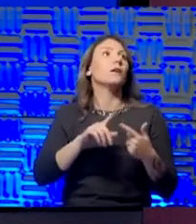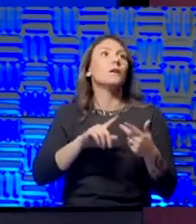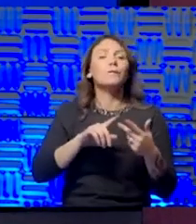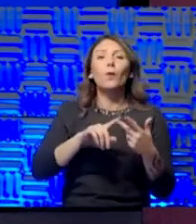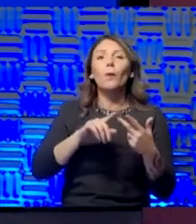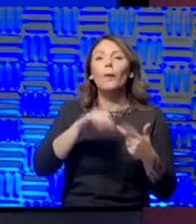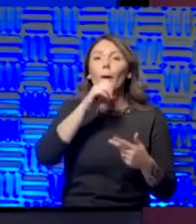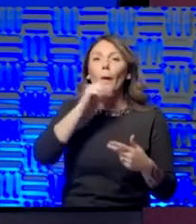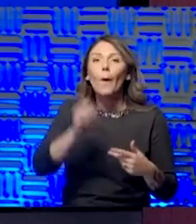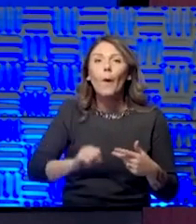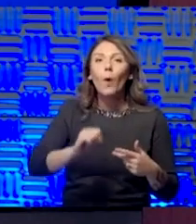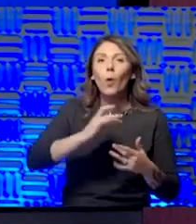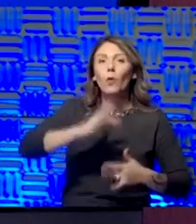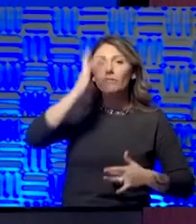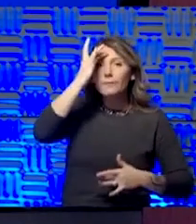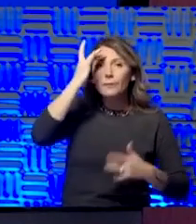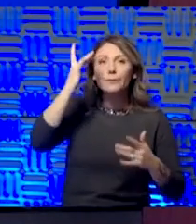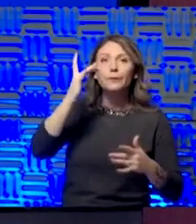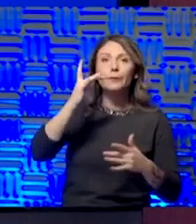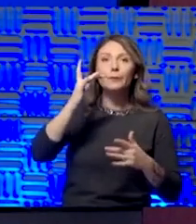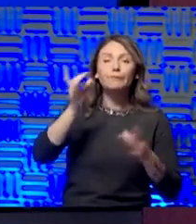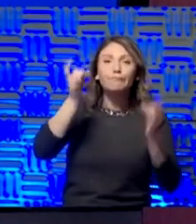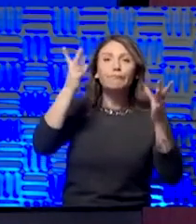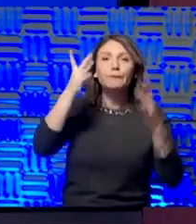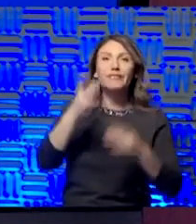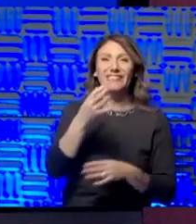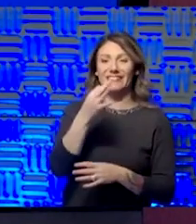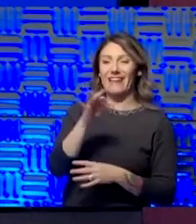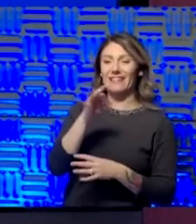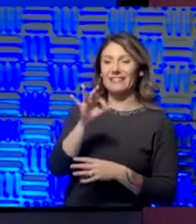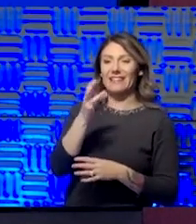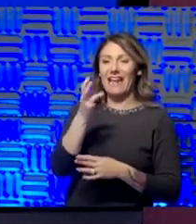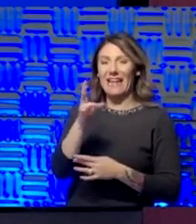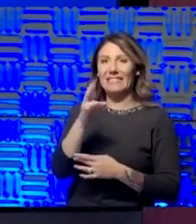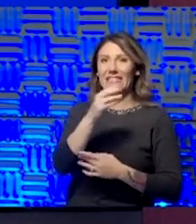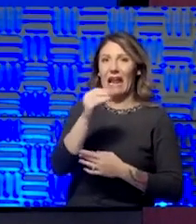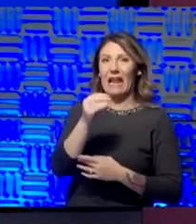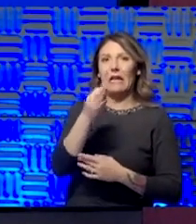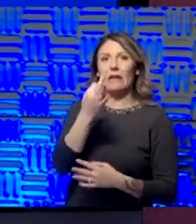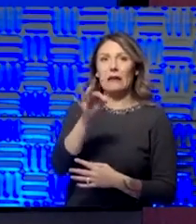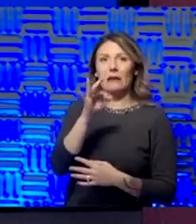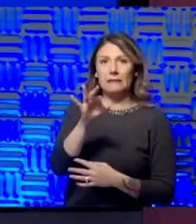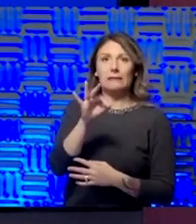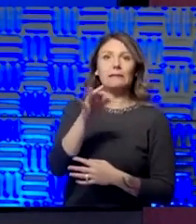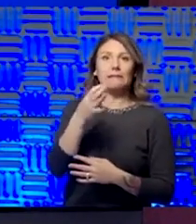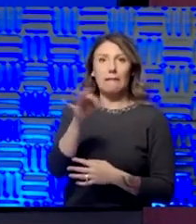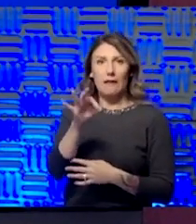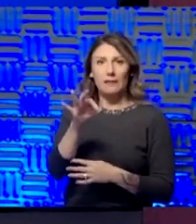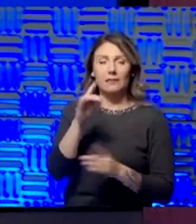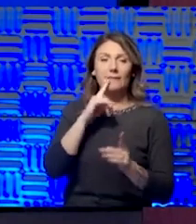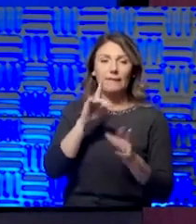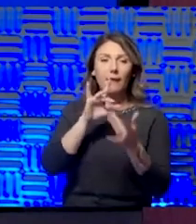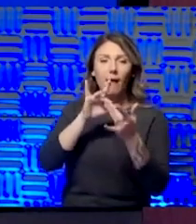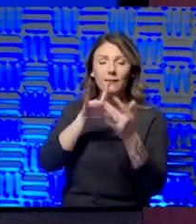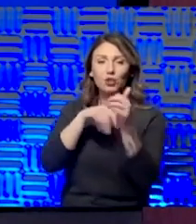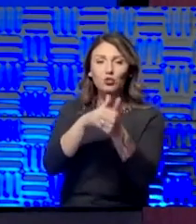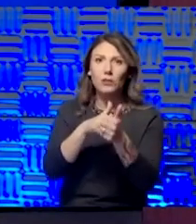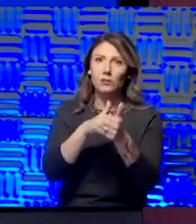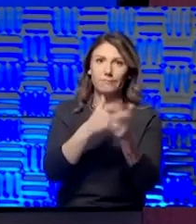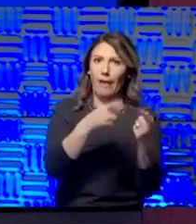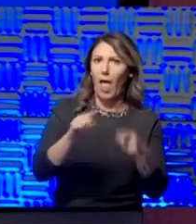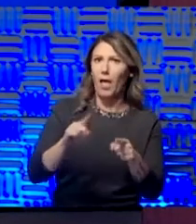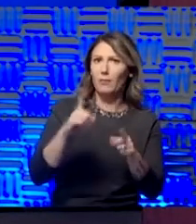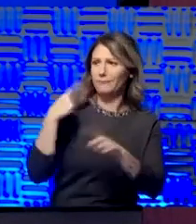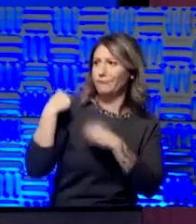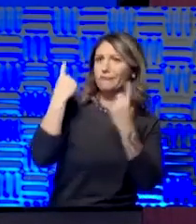influenza epidemic you've heard us talk about in 1918 and 1919. Contact tracing has been around for quite a long time. We've known